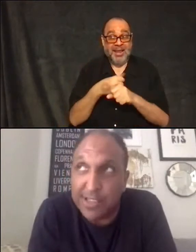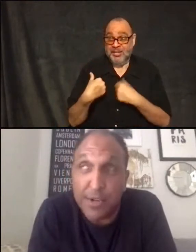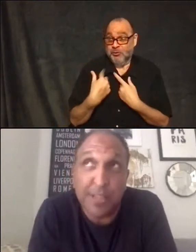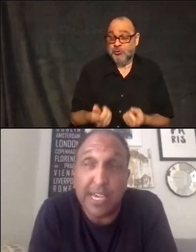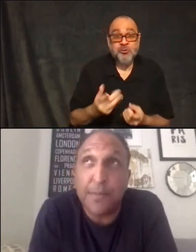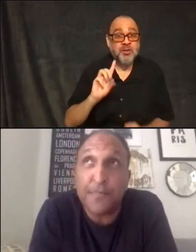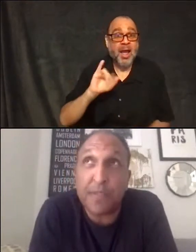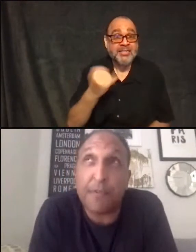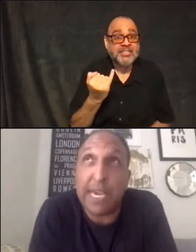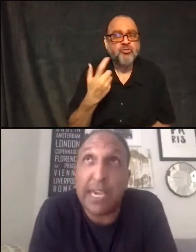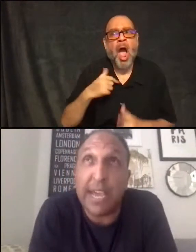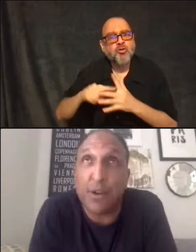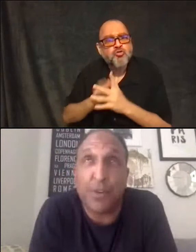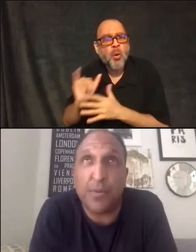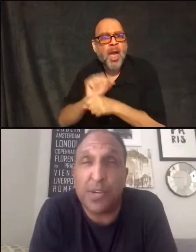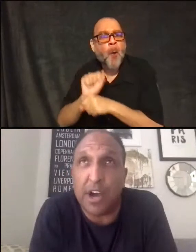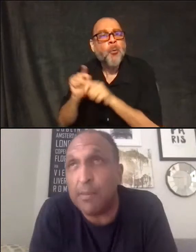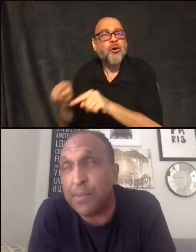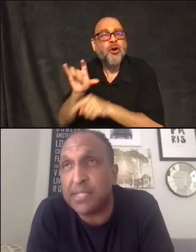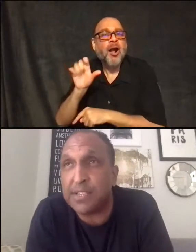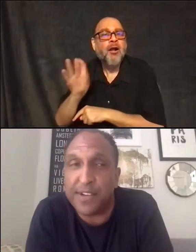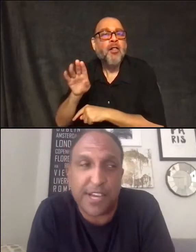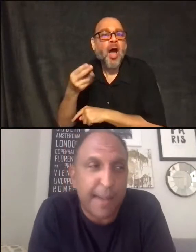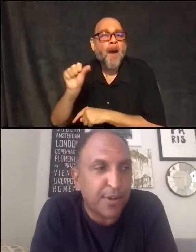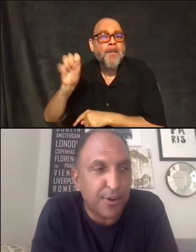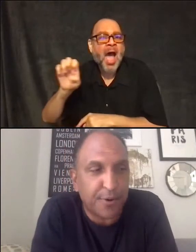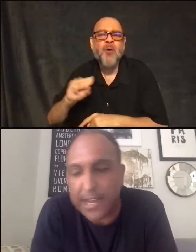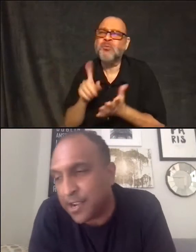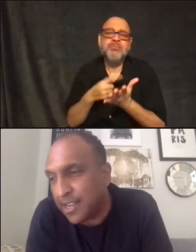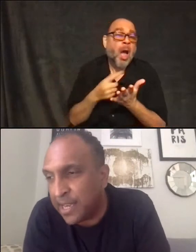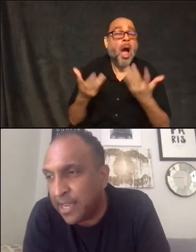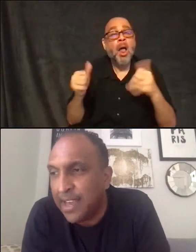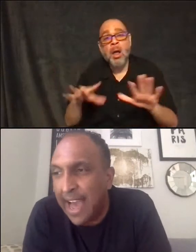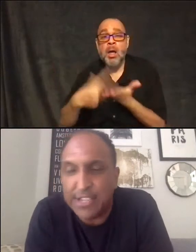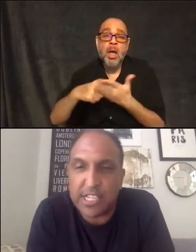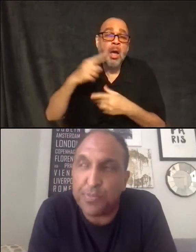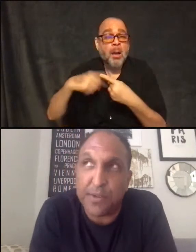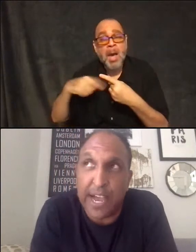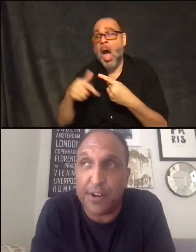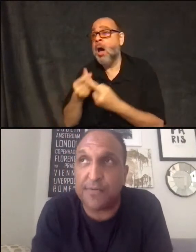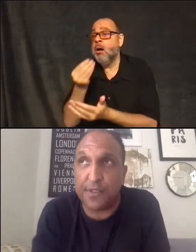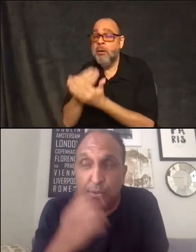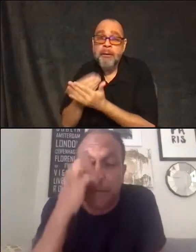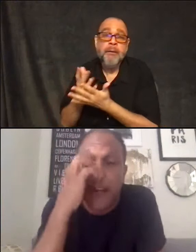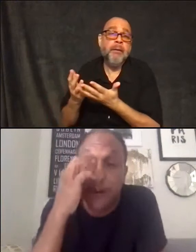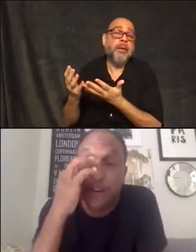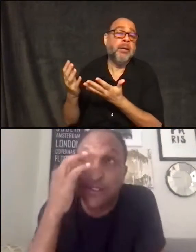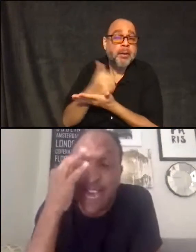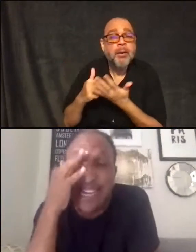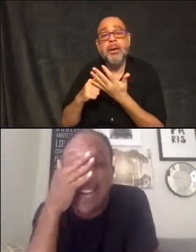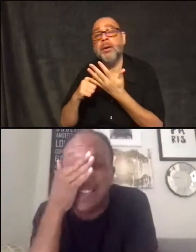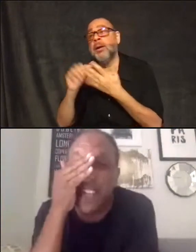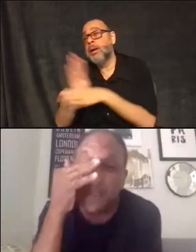And I literally, for me, I don't really want to talk about business or venture capital or creator economy. I just spin records for 3-4